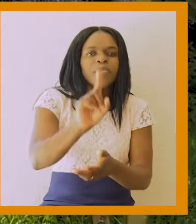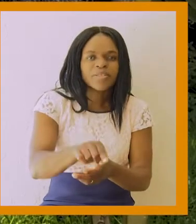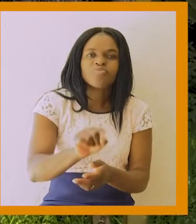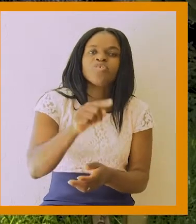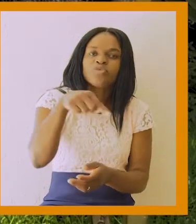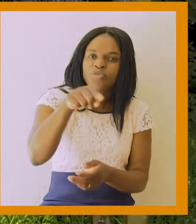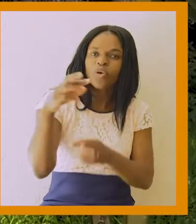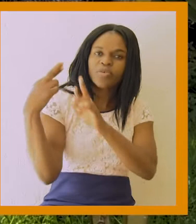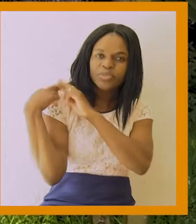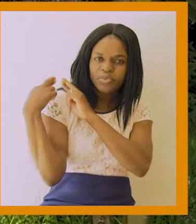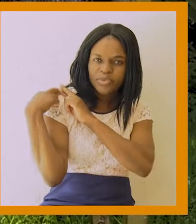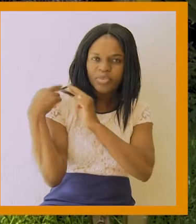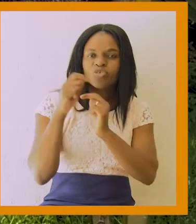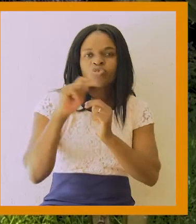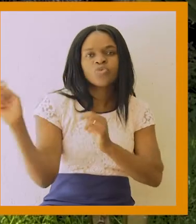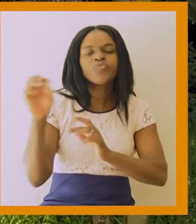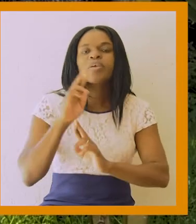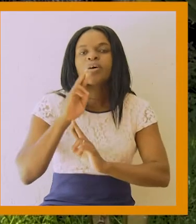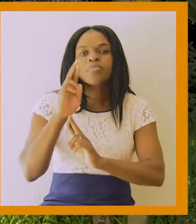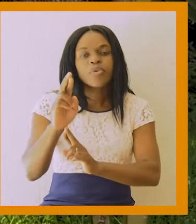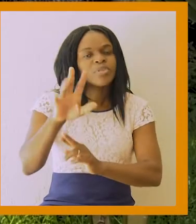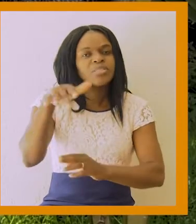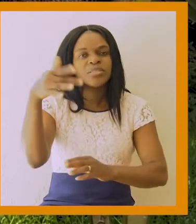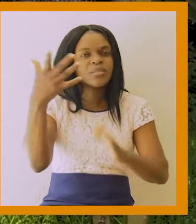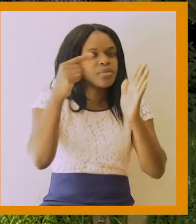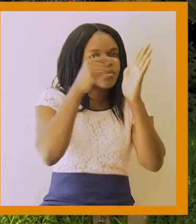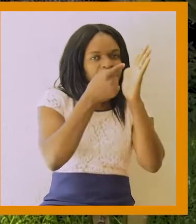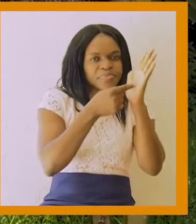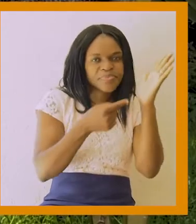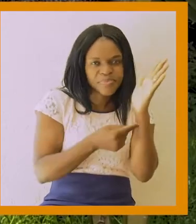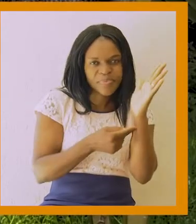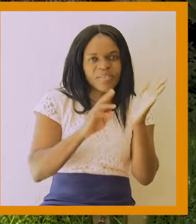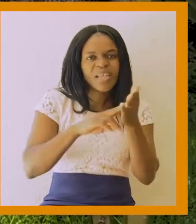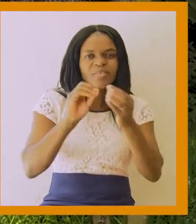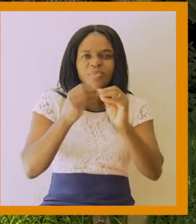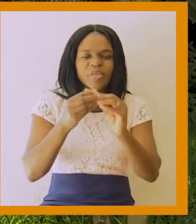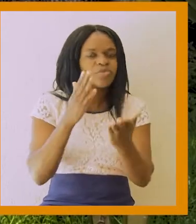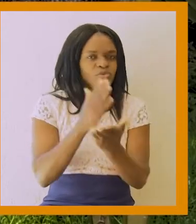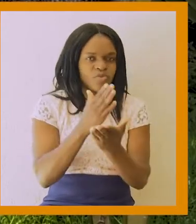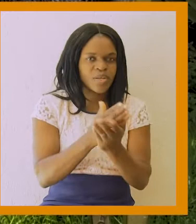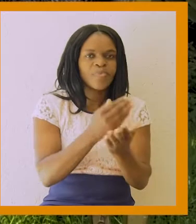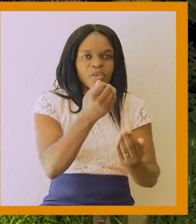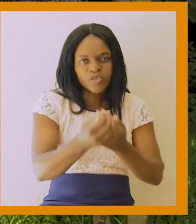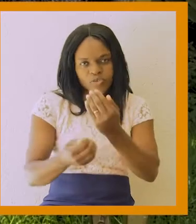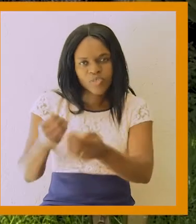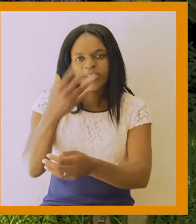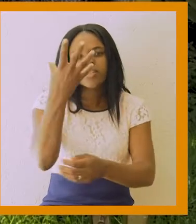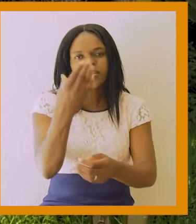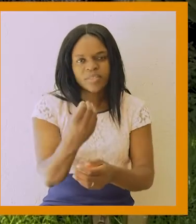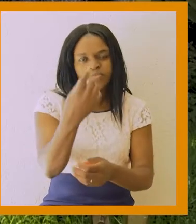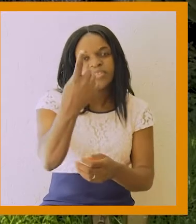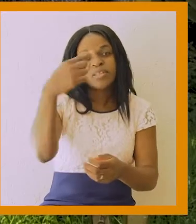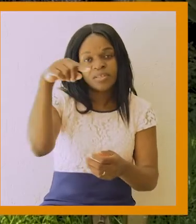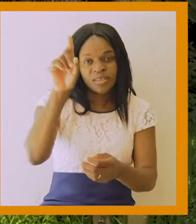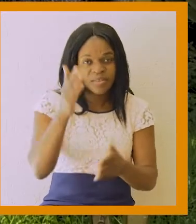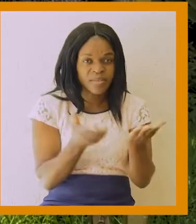as their responsibility to report any of such issues and make sure that the children